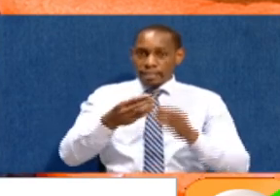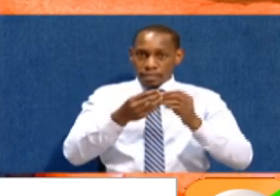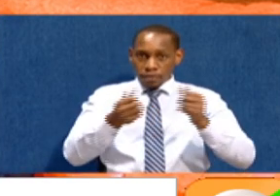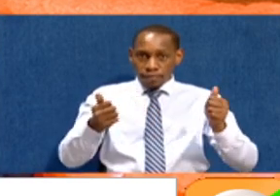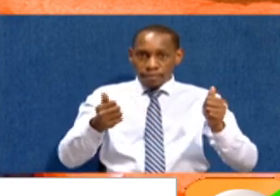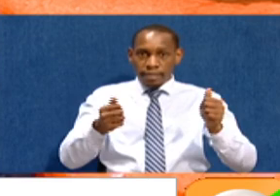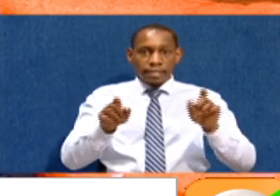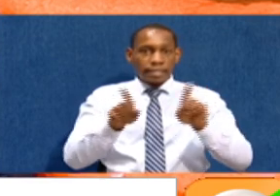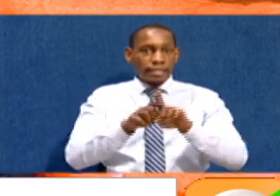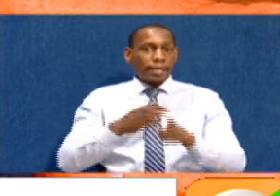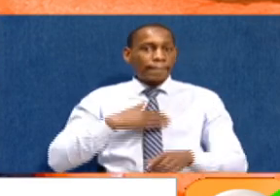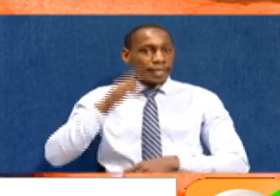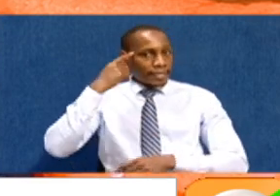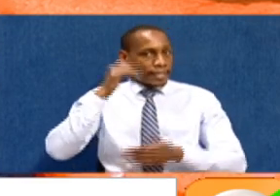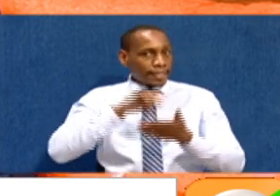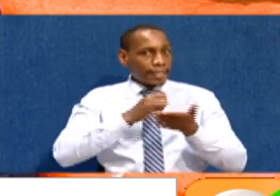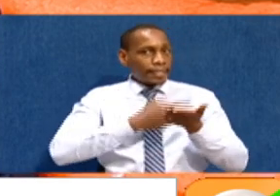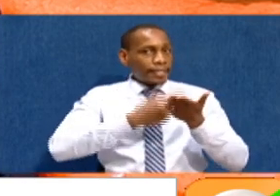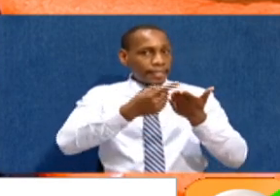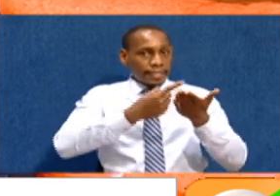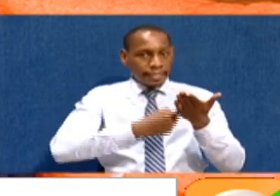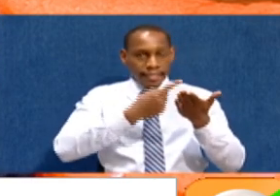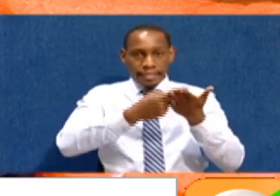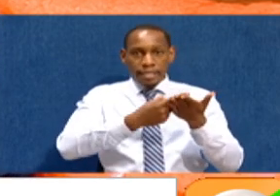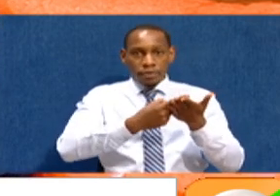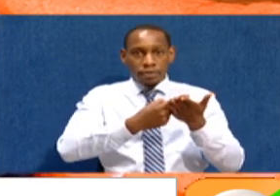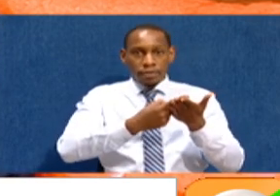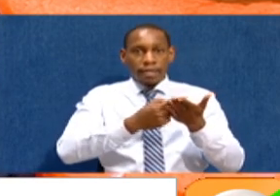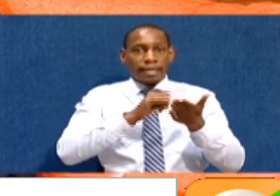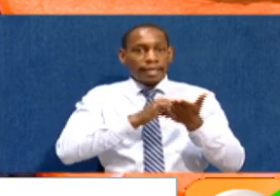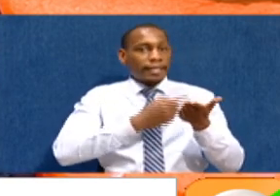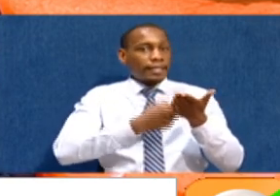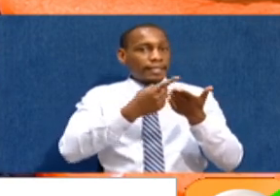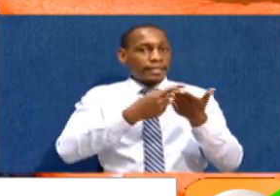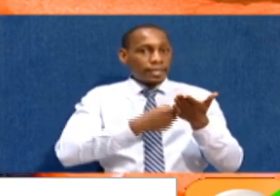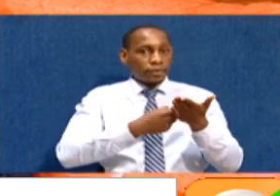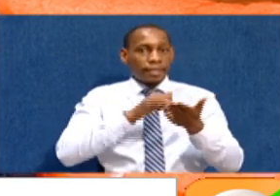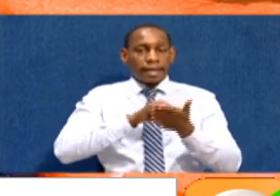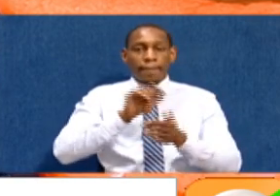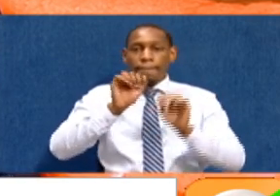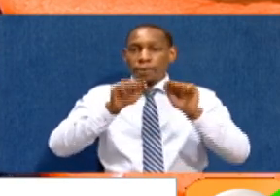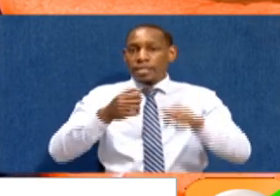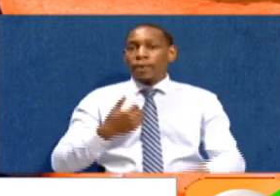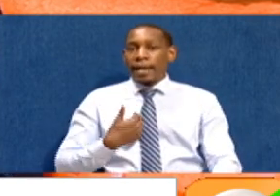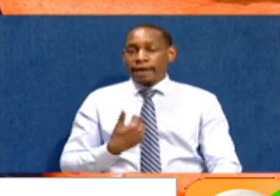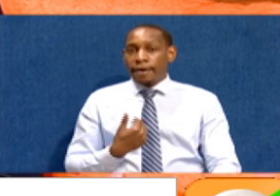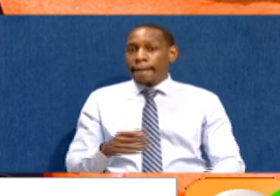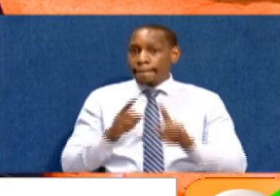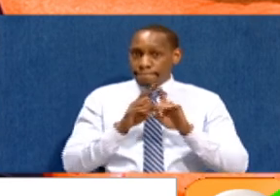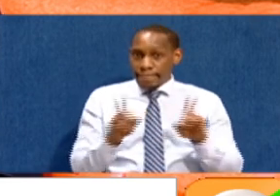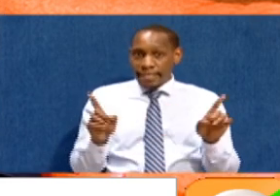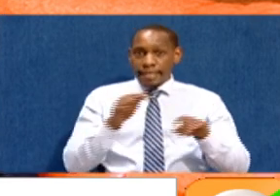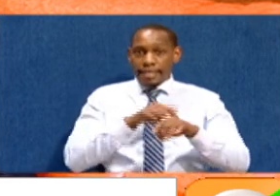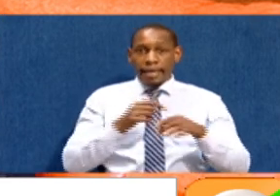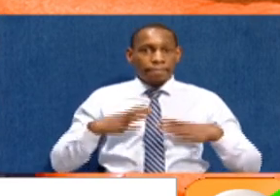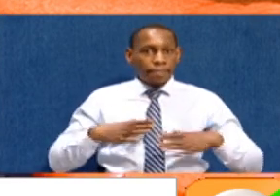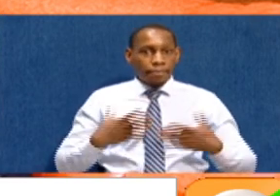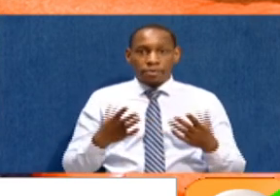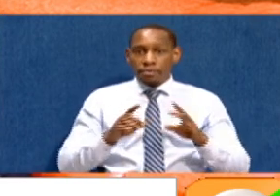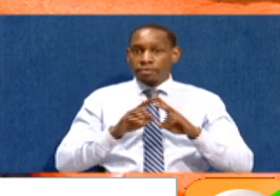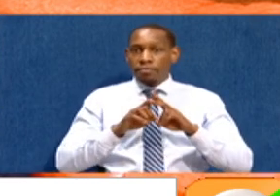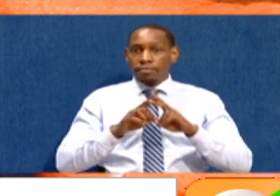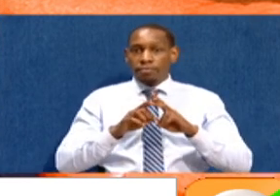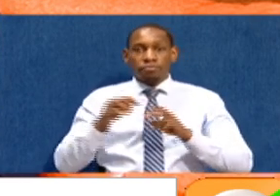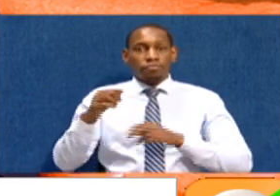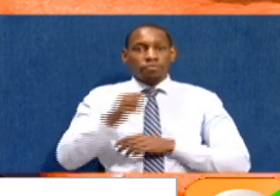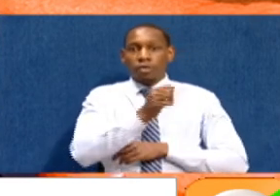it. And I think that that conversation is a conversation that we can have. But when people start